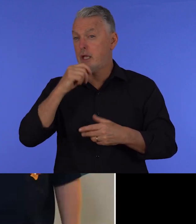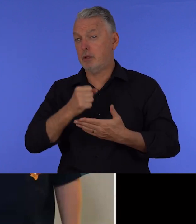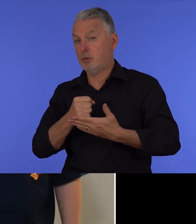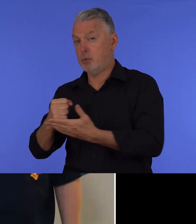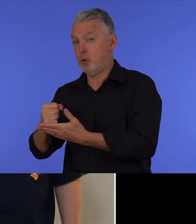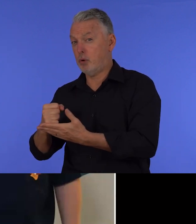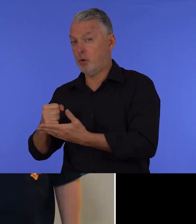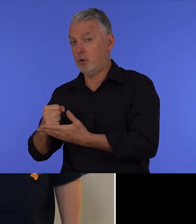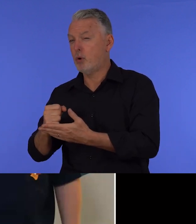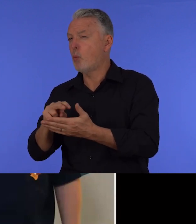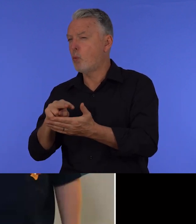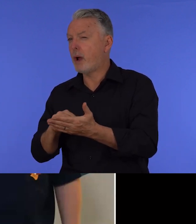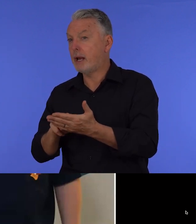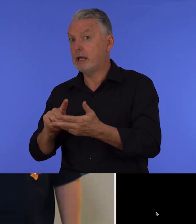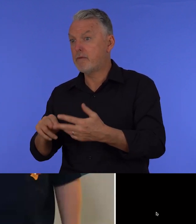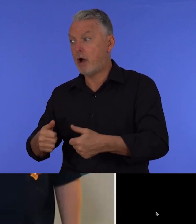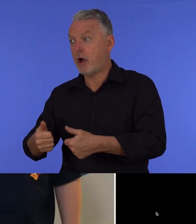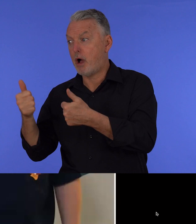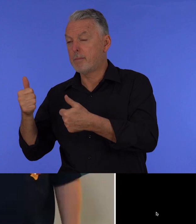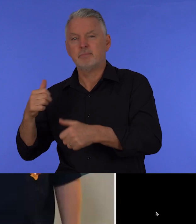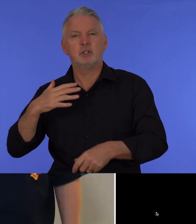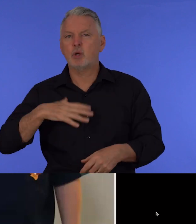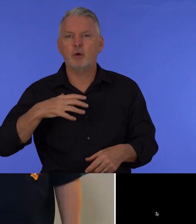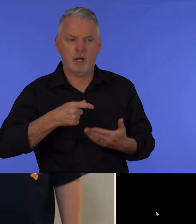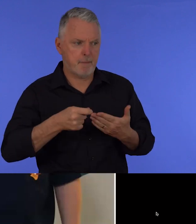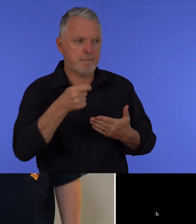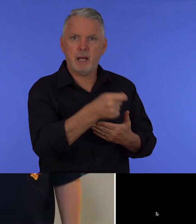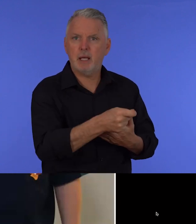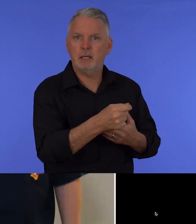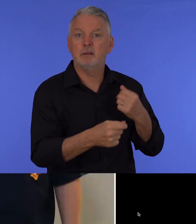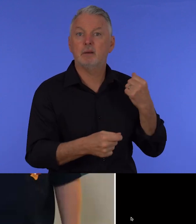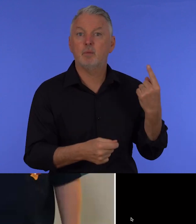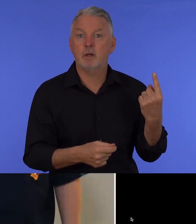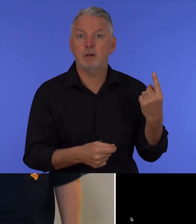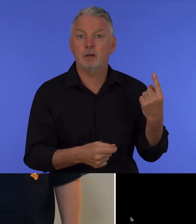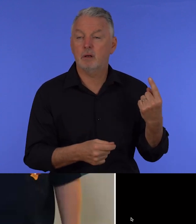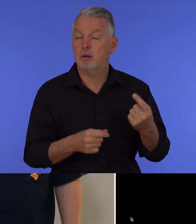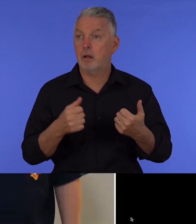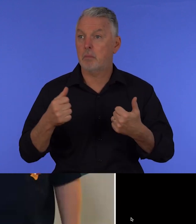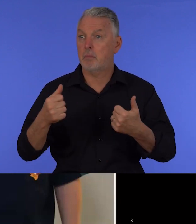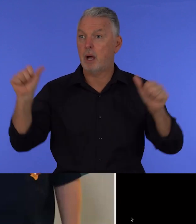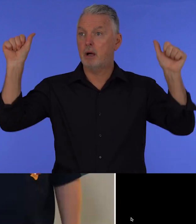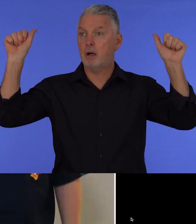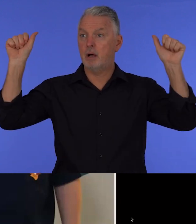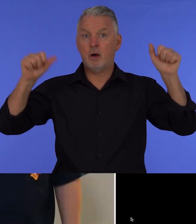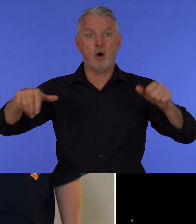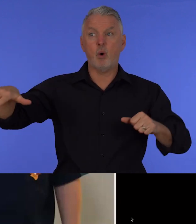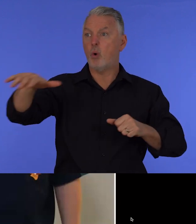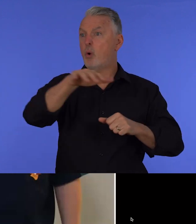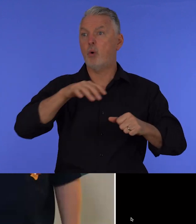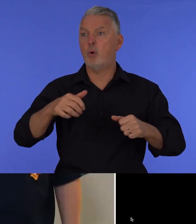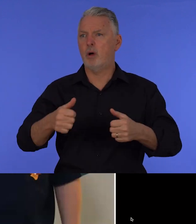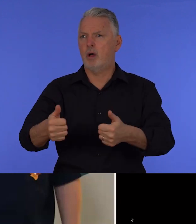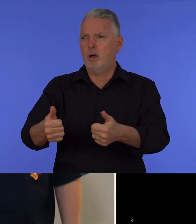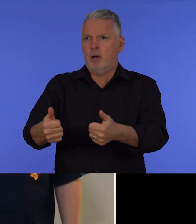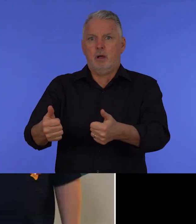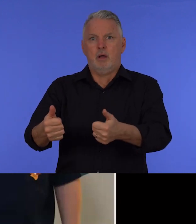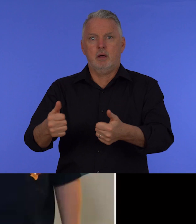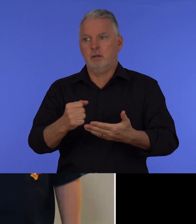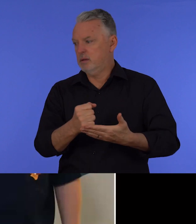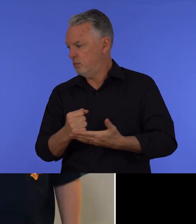go first and see how Will goes and how everyone goes before we sort of talk about paid supports. And sure enough,